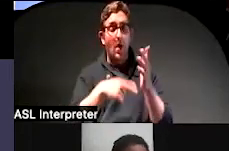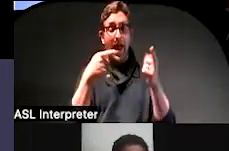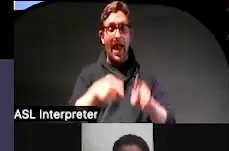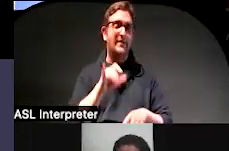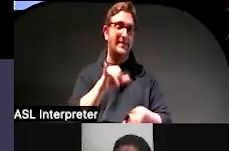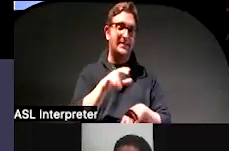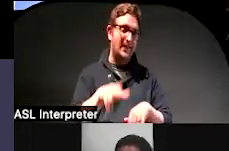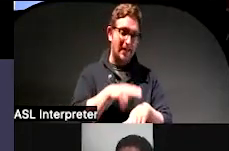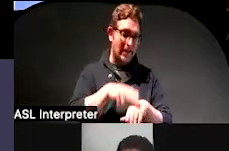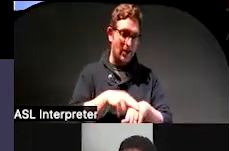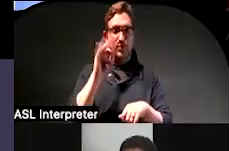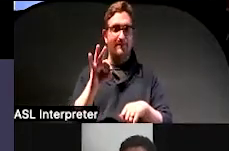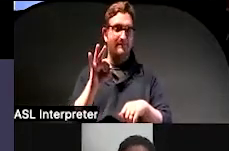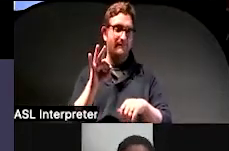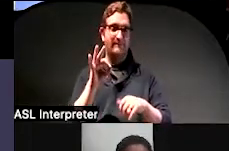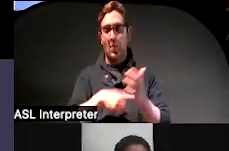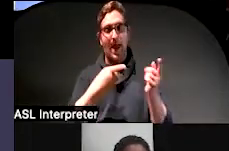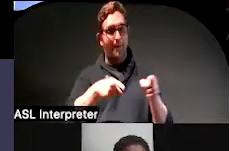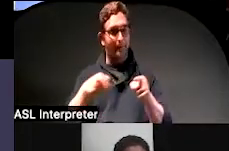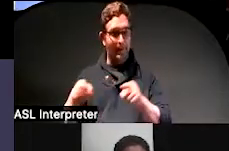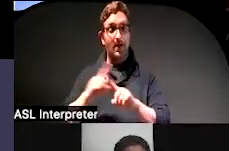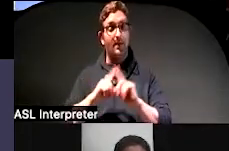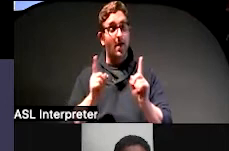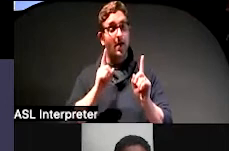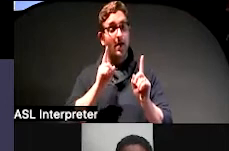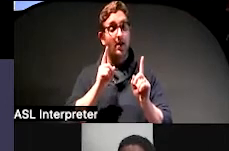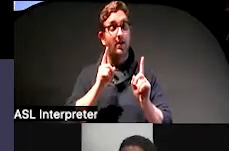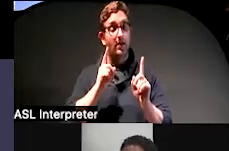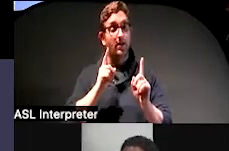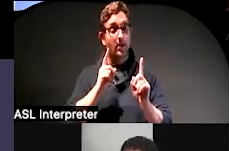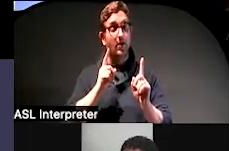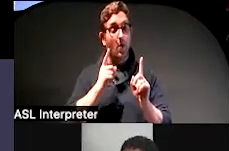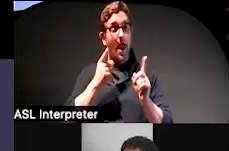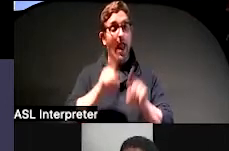of the conversation, what happens. But what happens